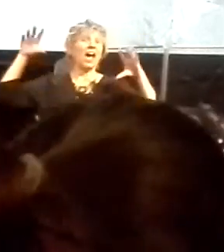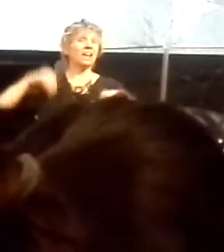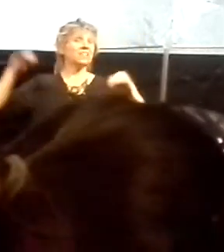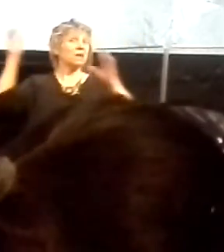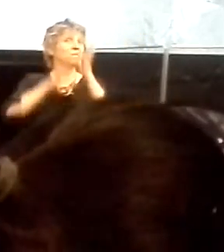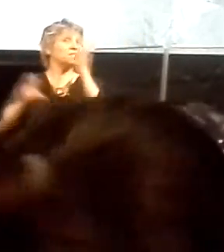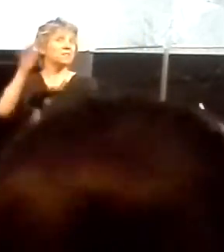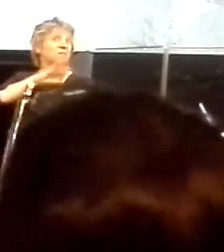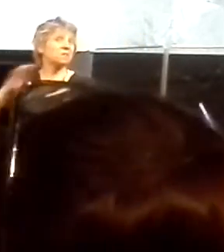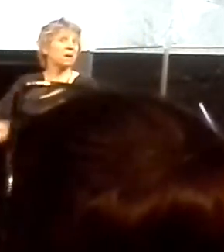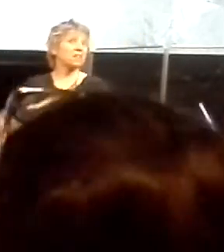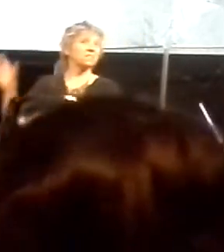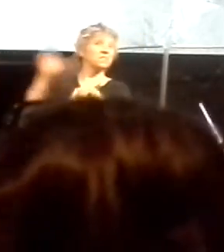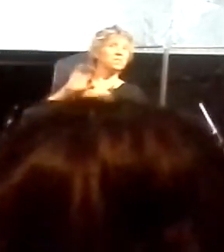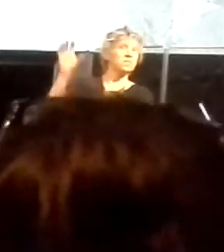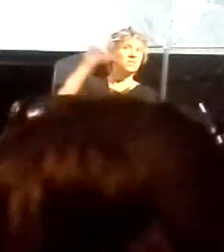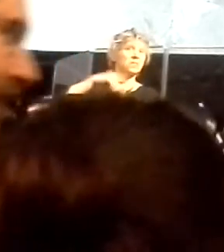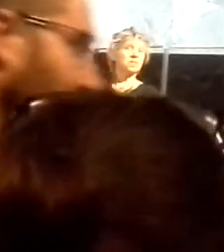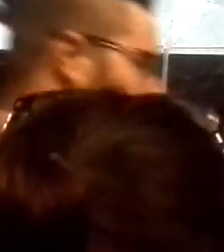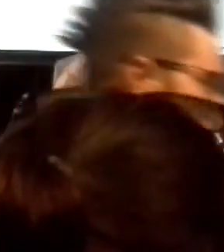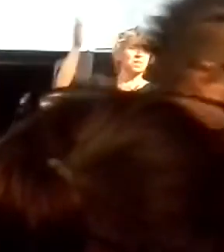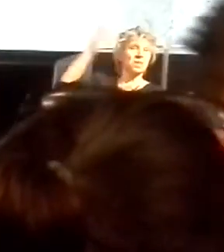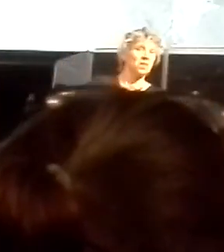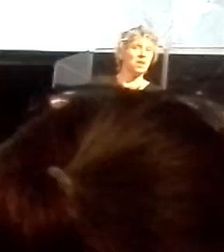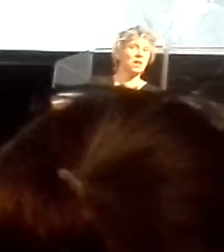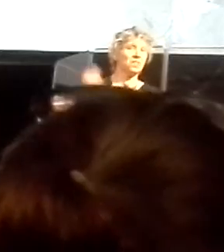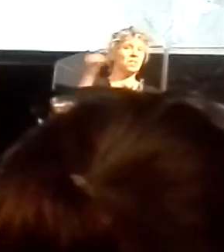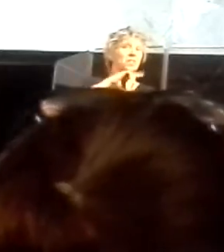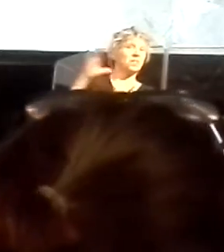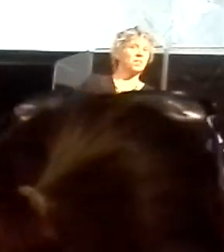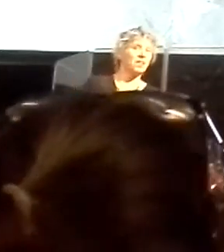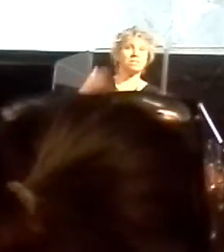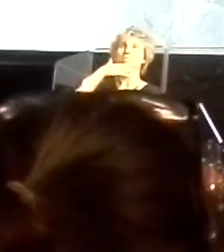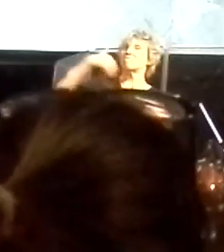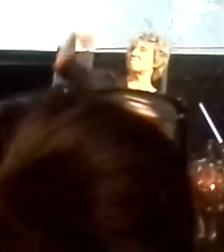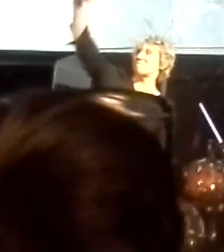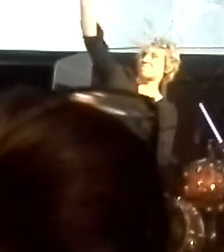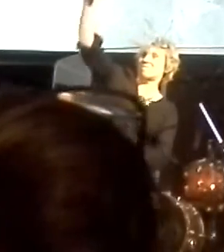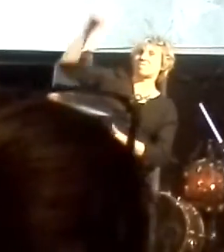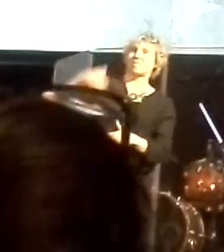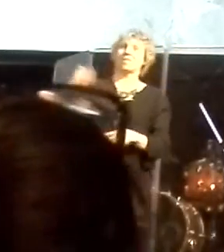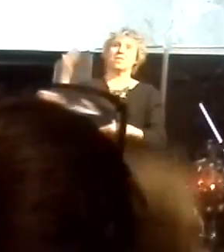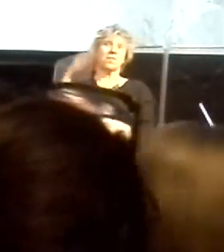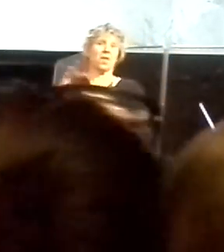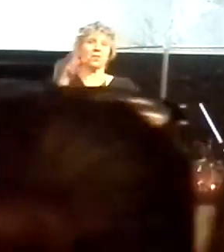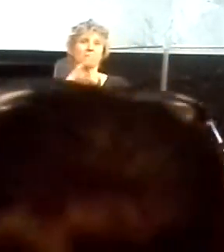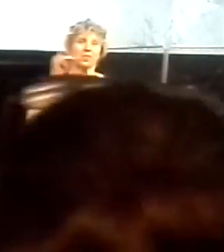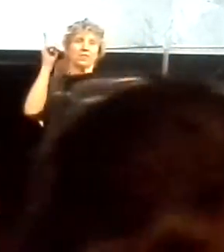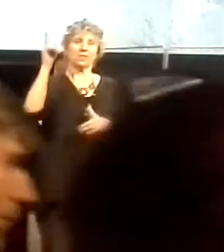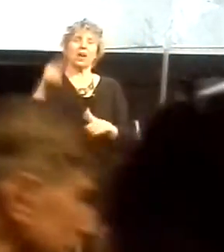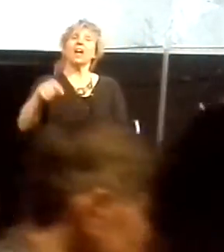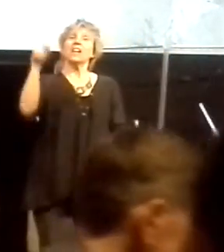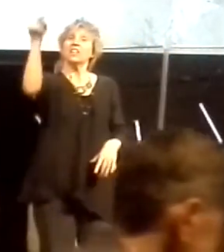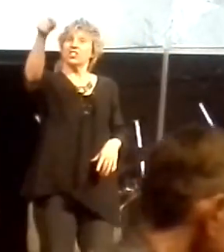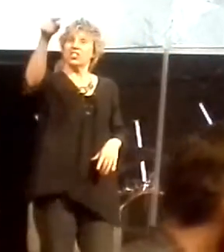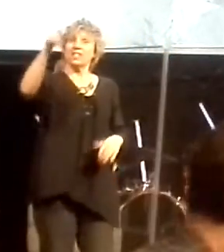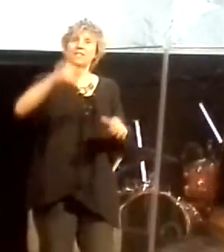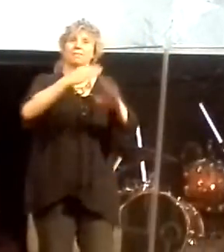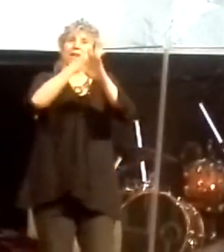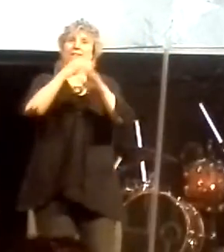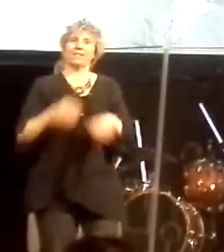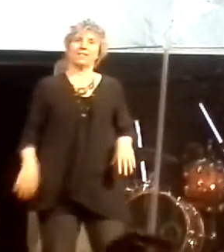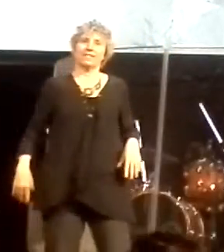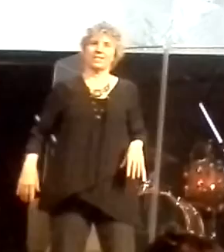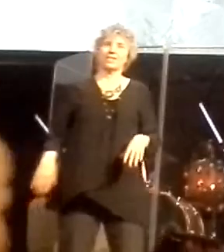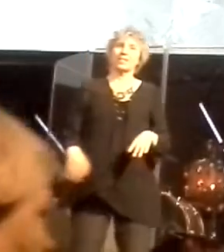family and prayed to God. My life before Christ is better, and I feel like I have someone to talk to. I'm not alone. I prayed at him. I'm going